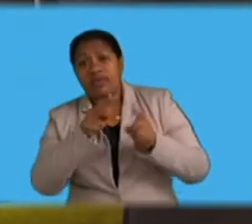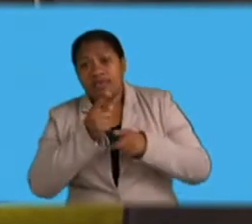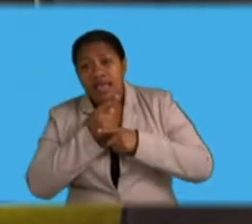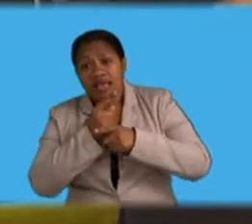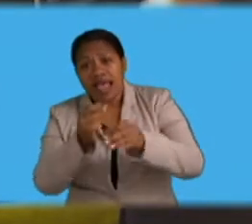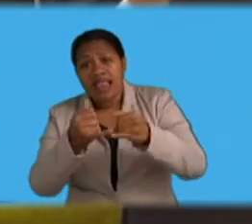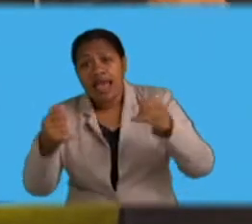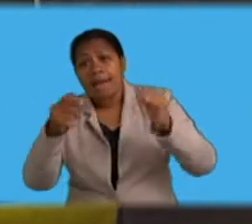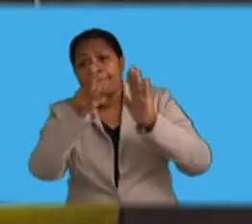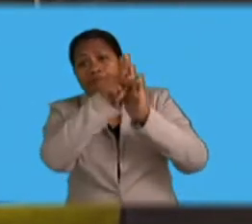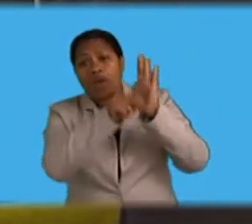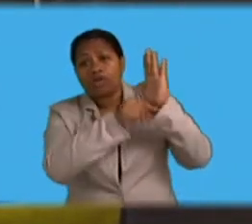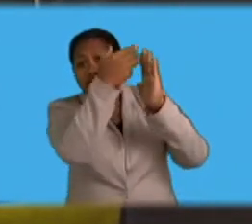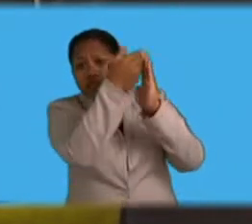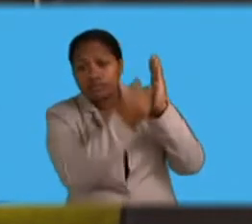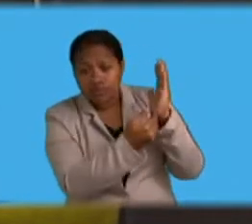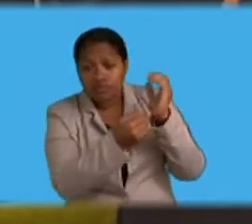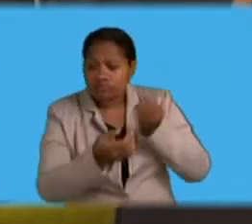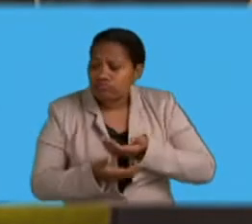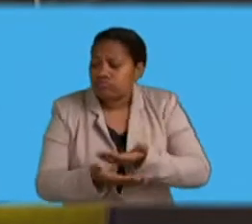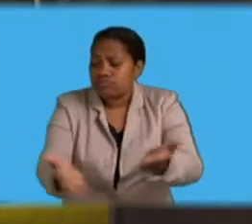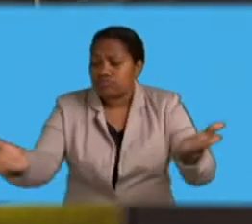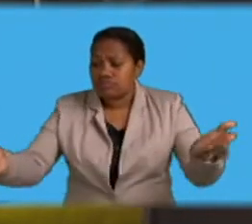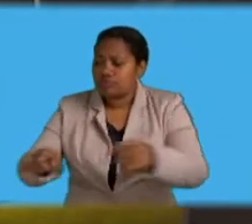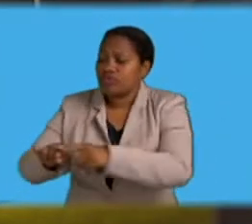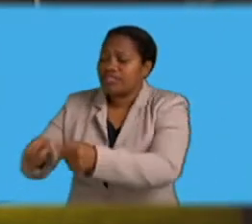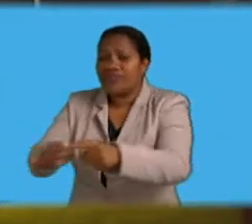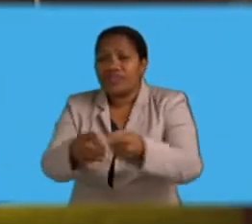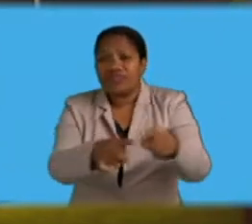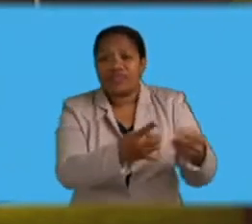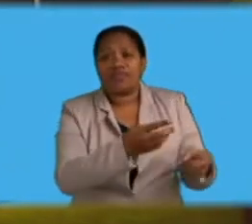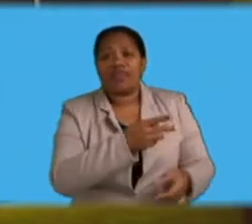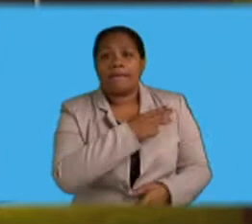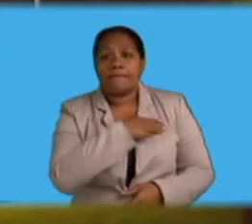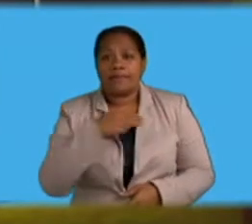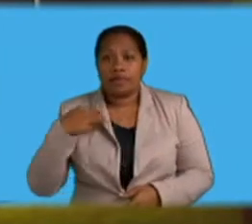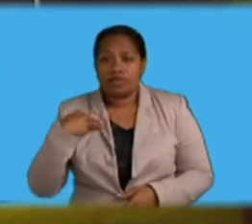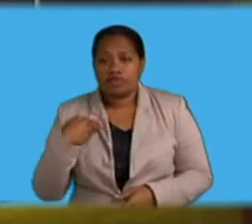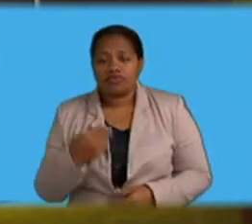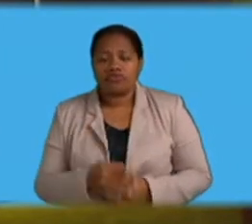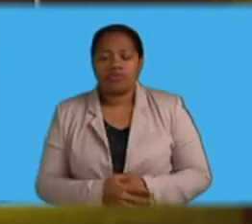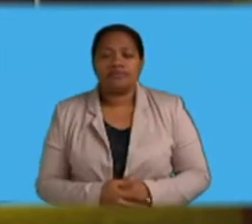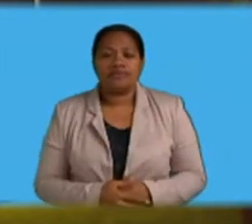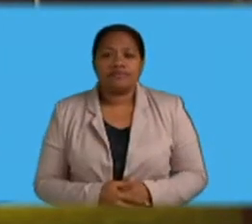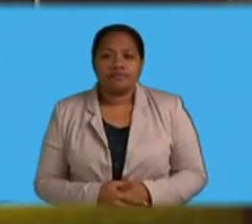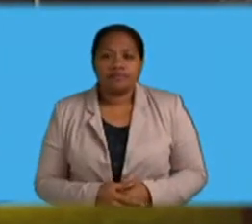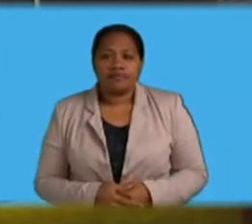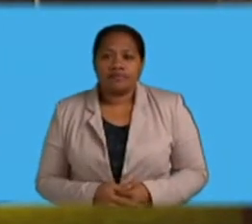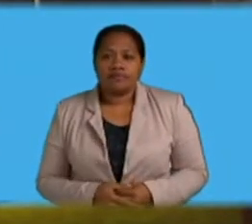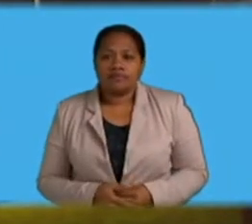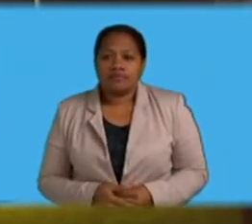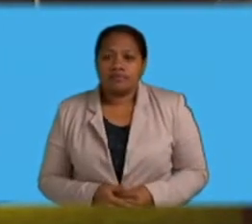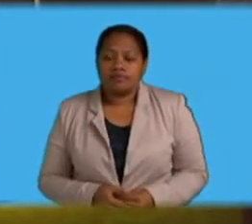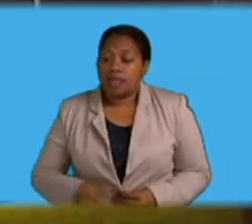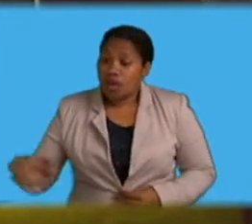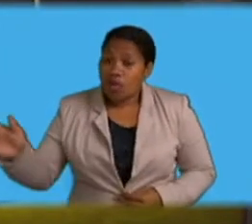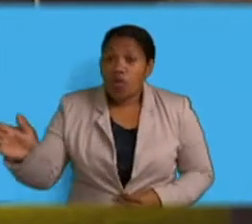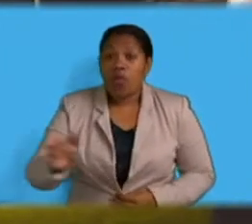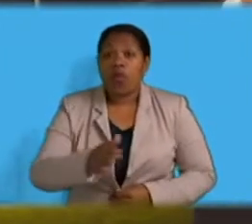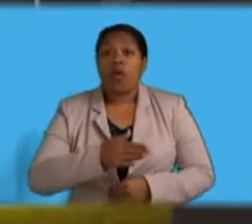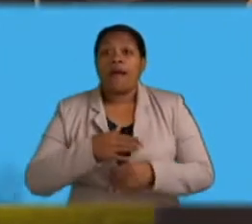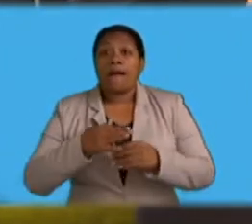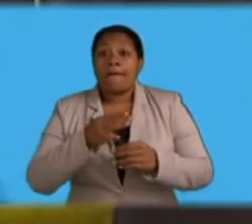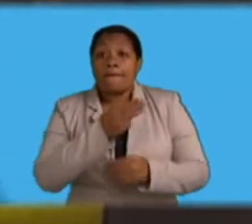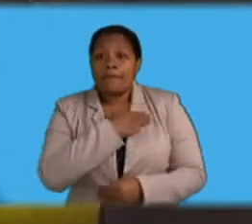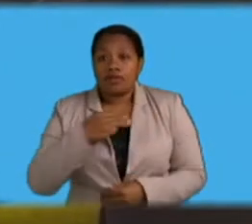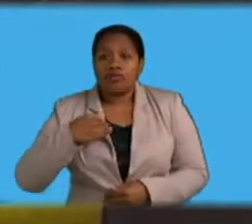rolled out to all the ministries. And under the OMRS system, each respective ministry has to